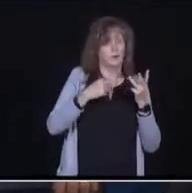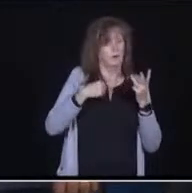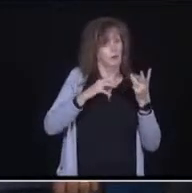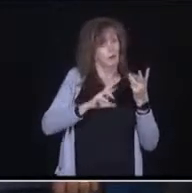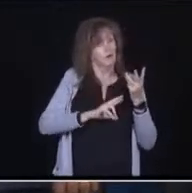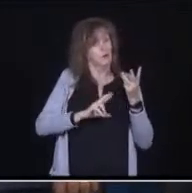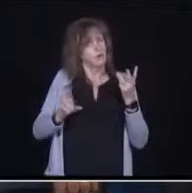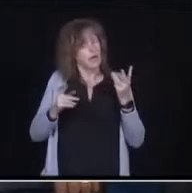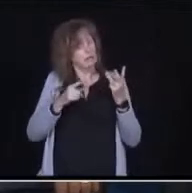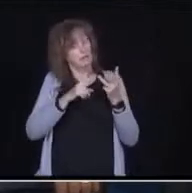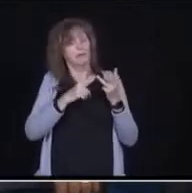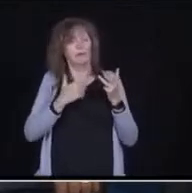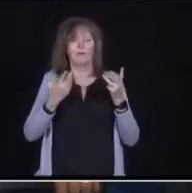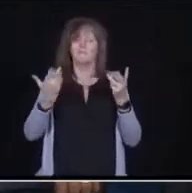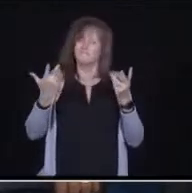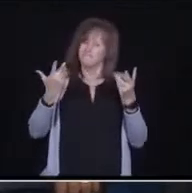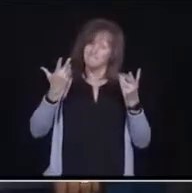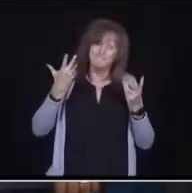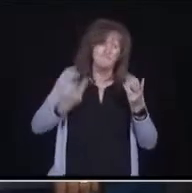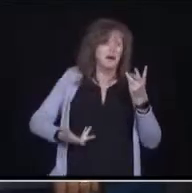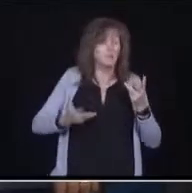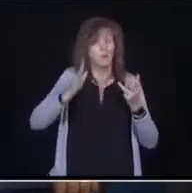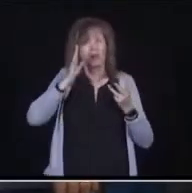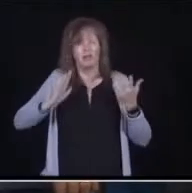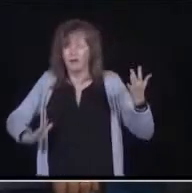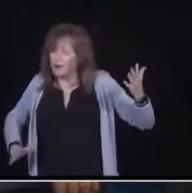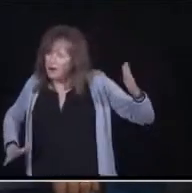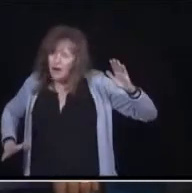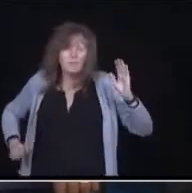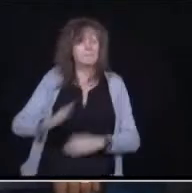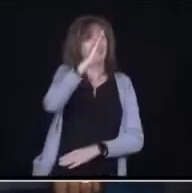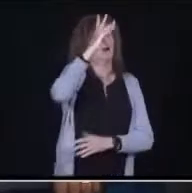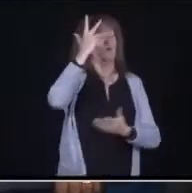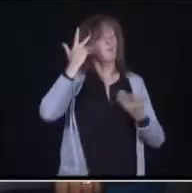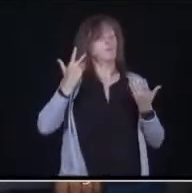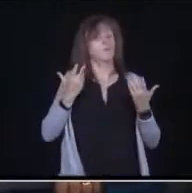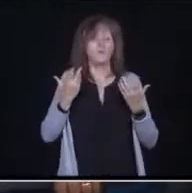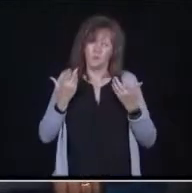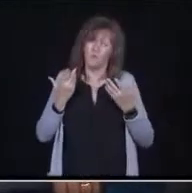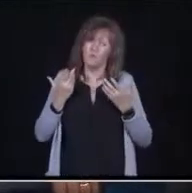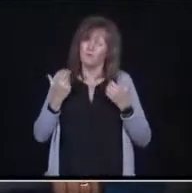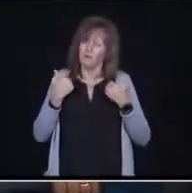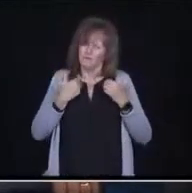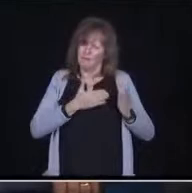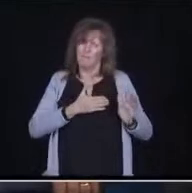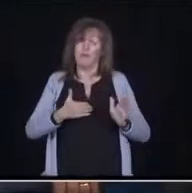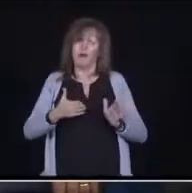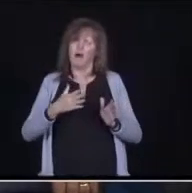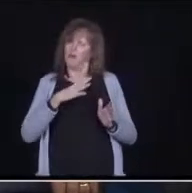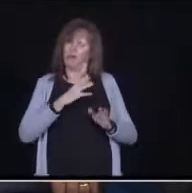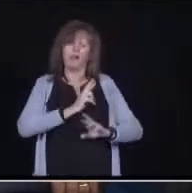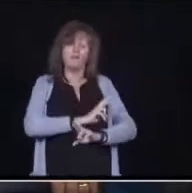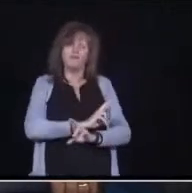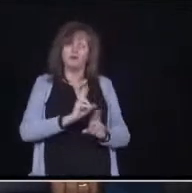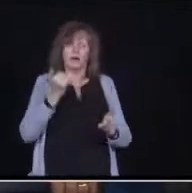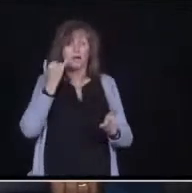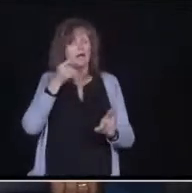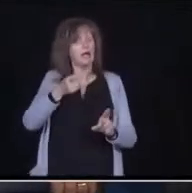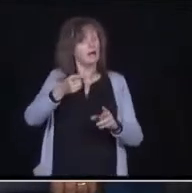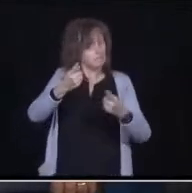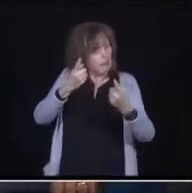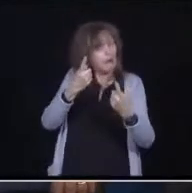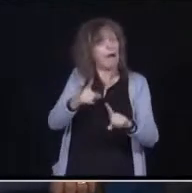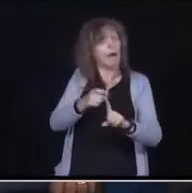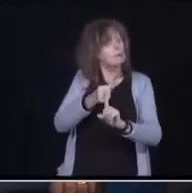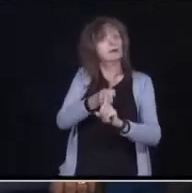three scenarios, which is a large spike in cases. So we have a plan in place. We are ready to deal with it, to deal with